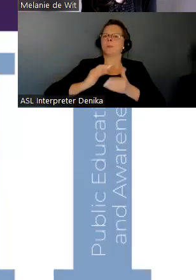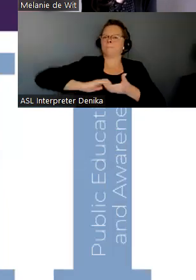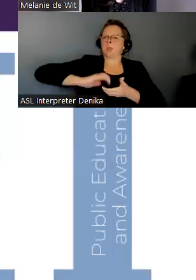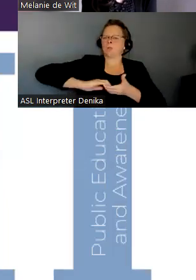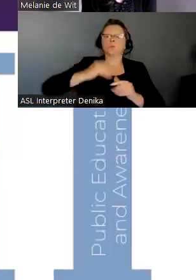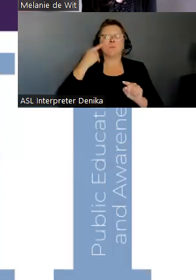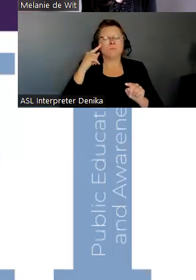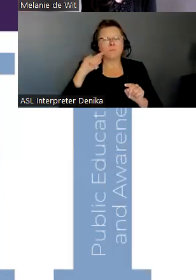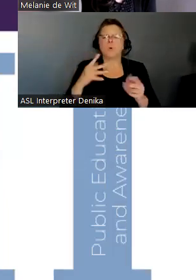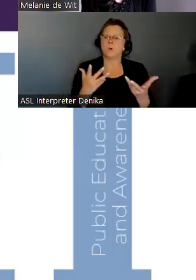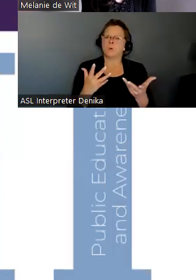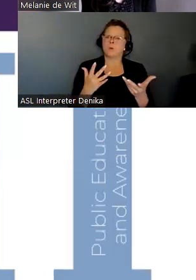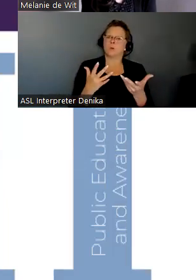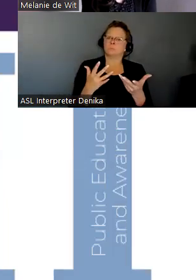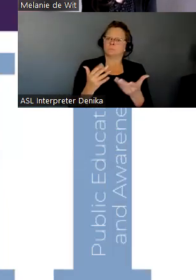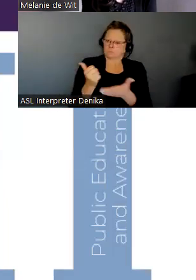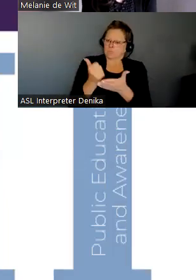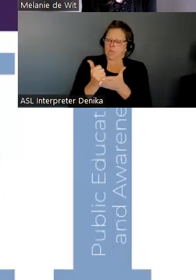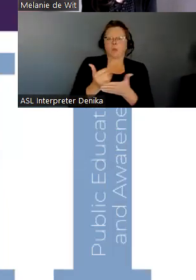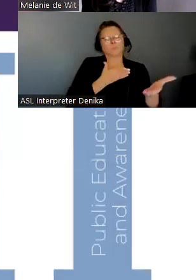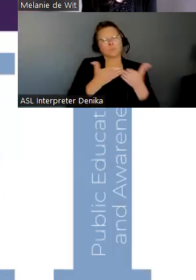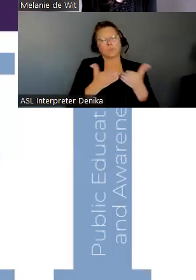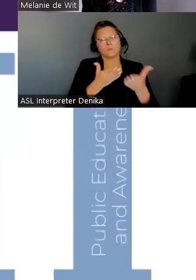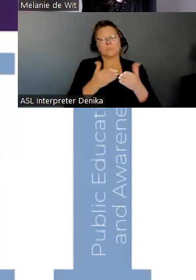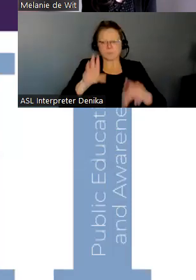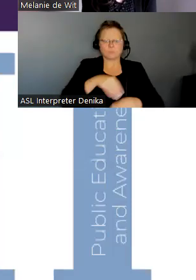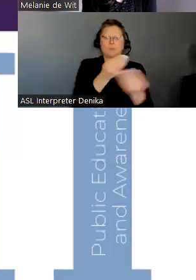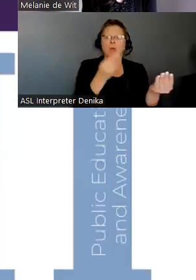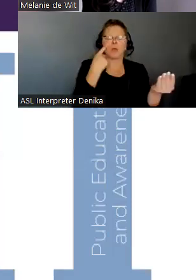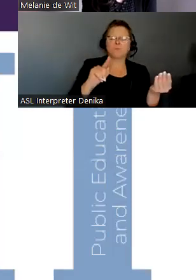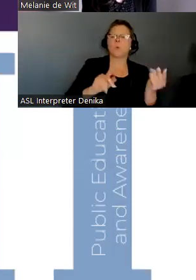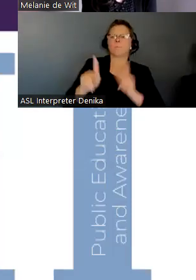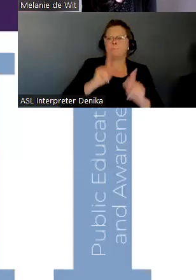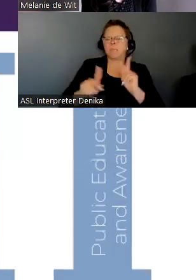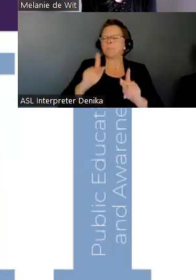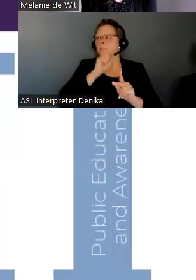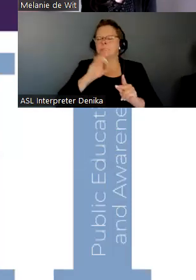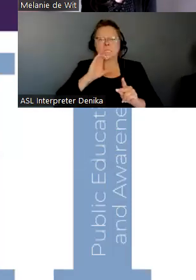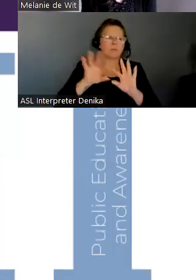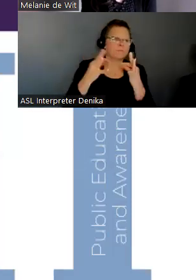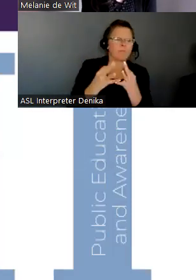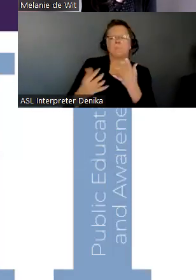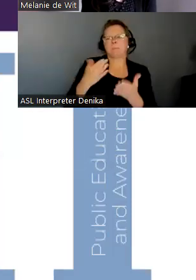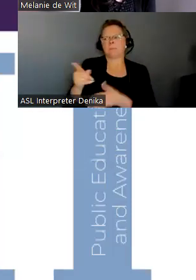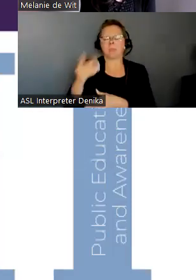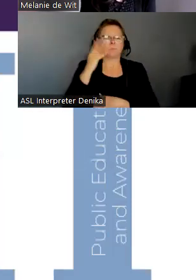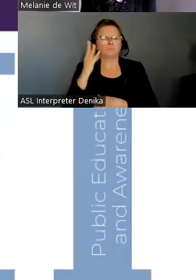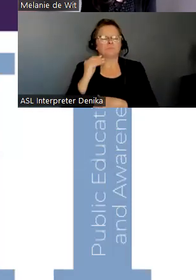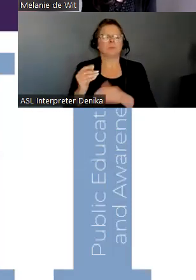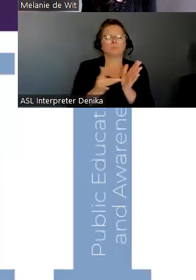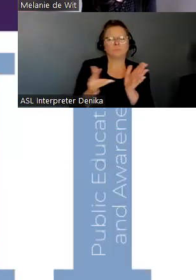the response and services for seniors and families who may be encountering situations of abuse or